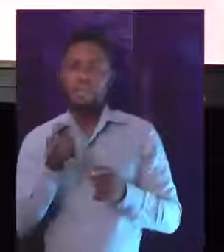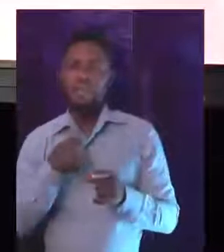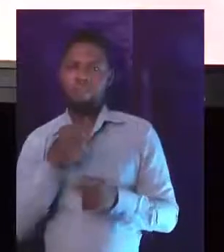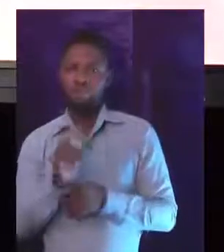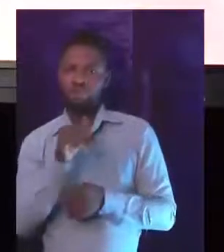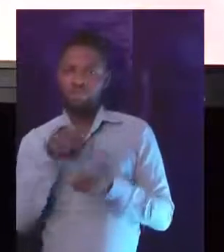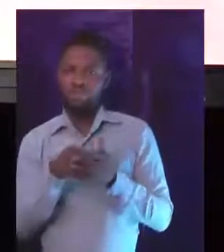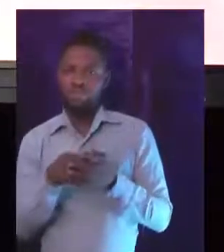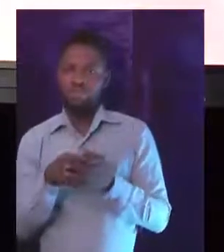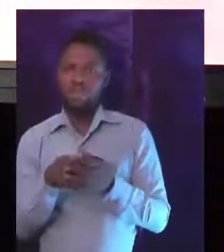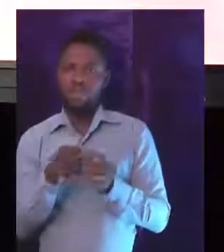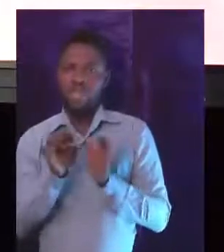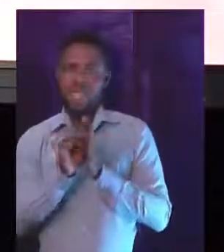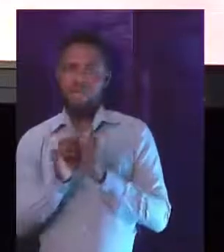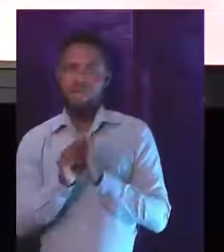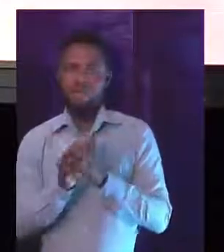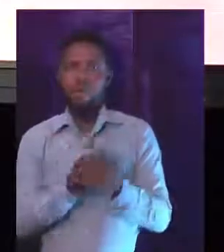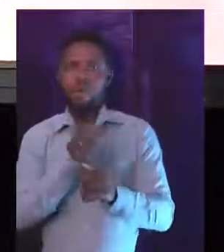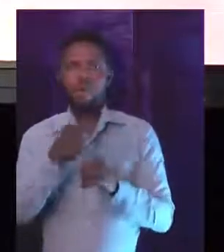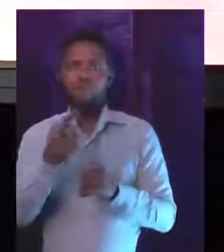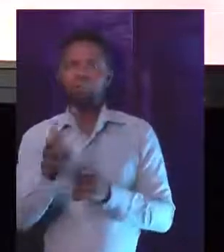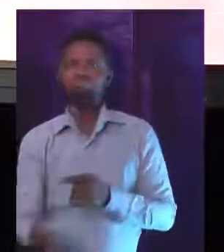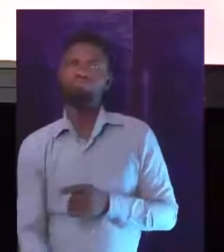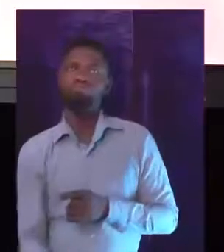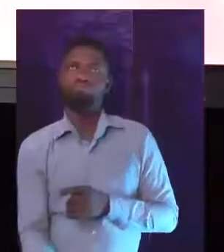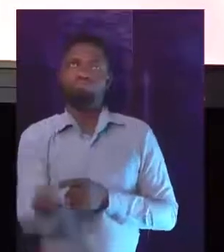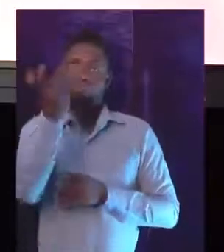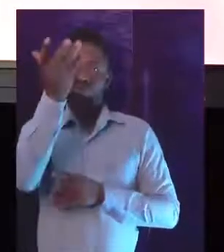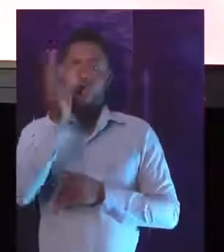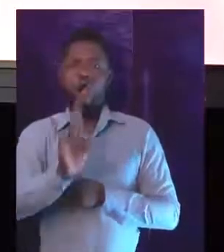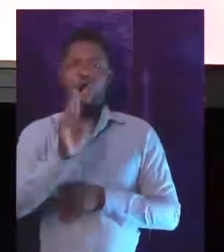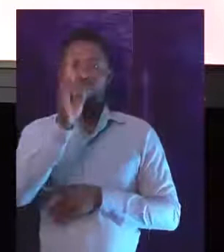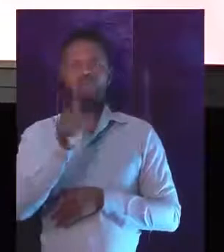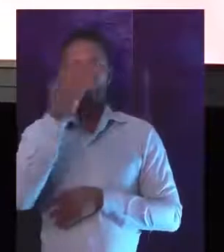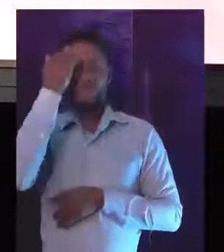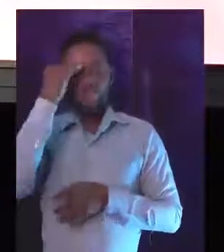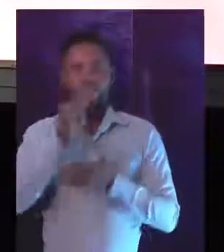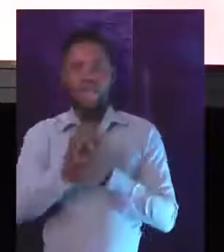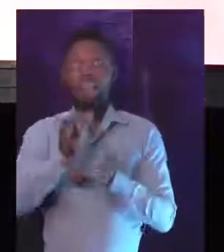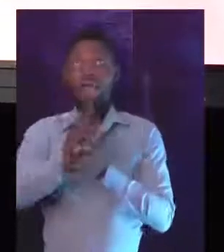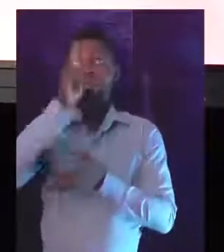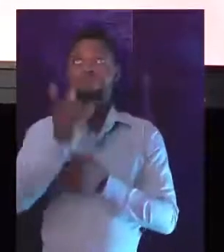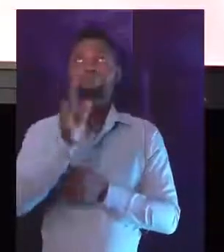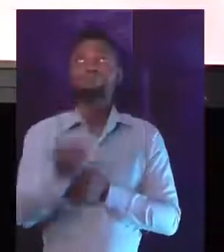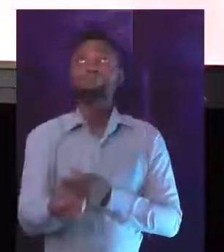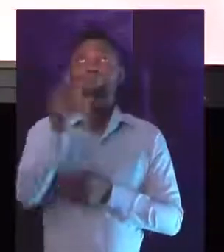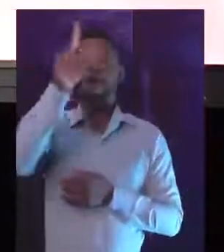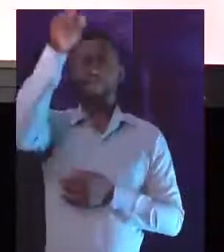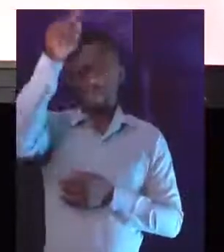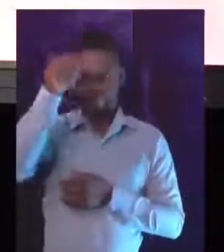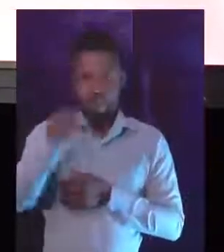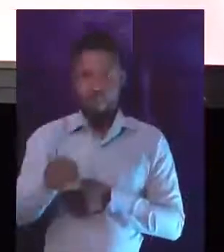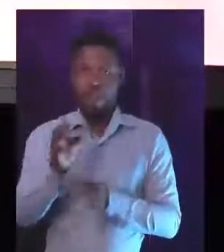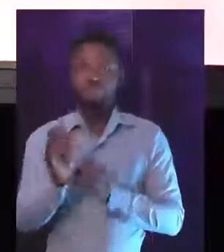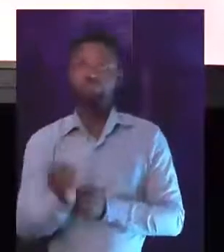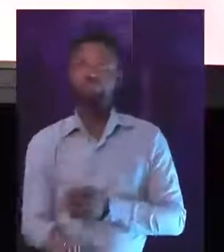whereby when, let me just use this as example. When you throw any object up, definitely you know the